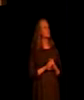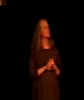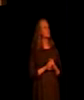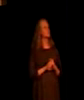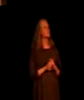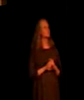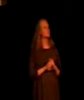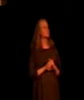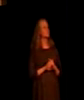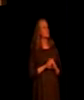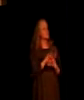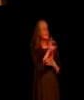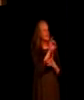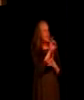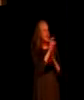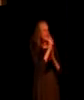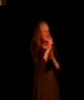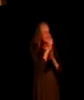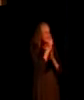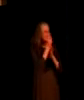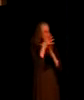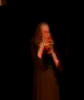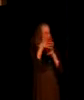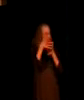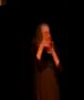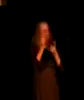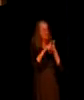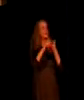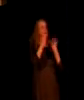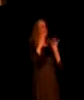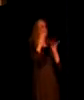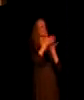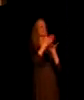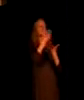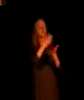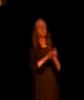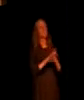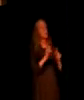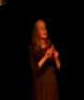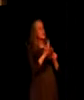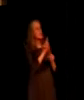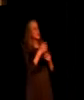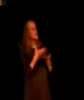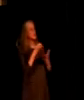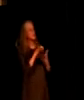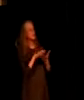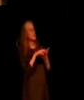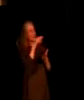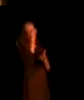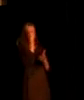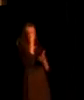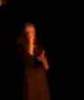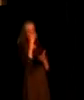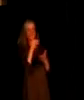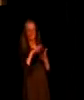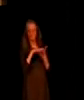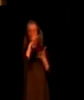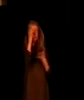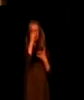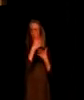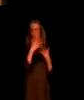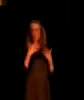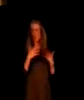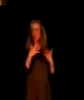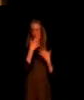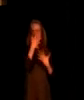I think it was 9 seconds left. And one of the things I learned there, you learn all sorts of things hanging around with this